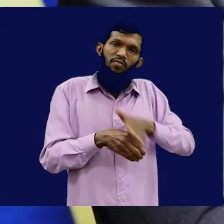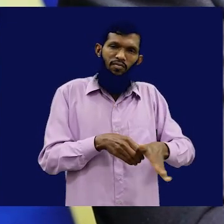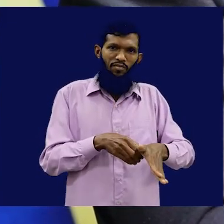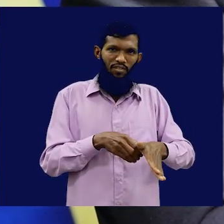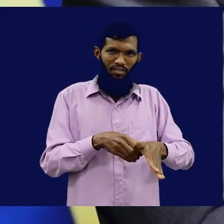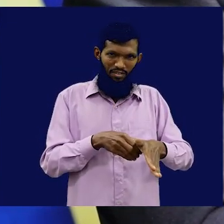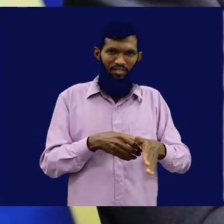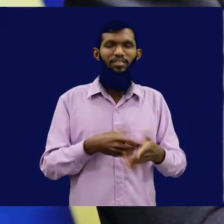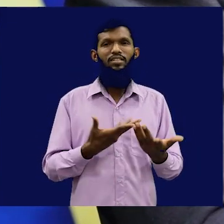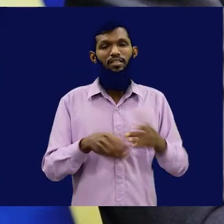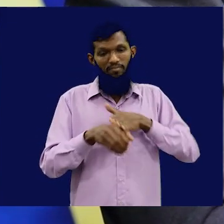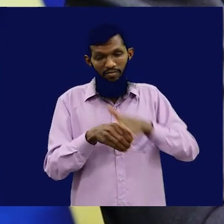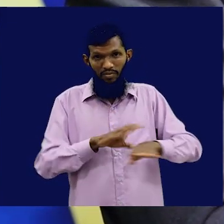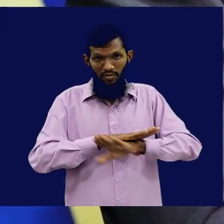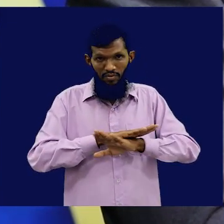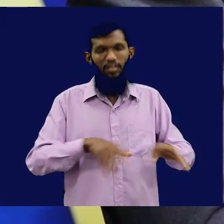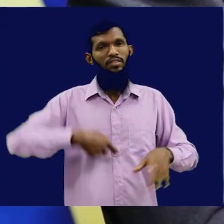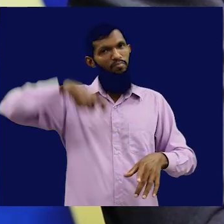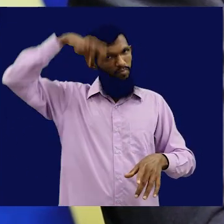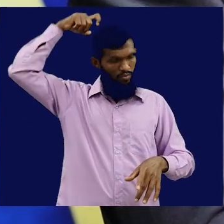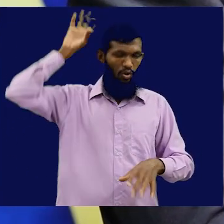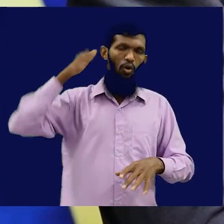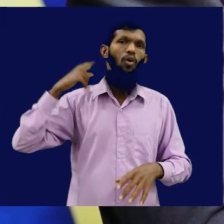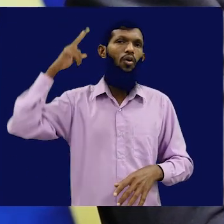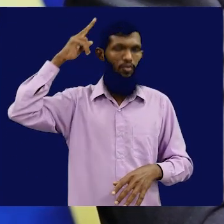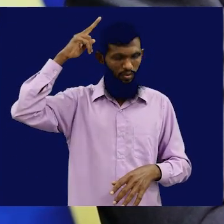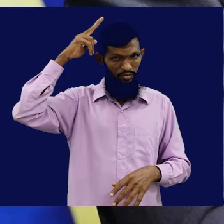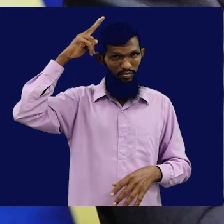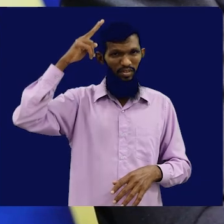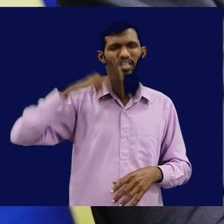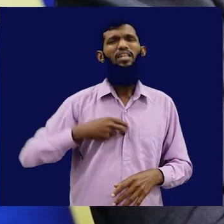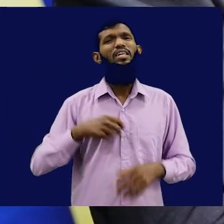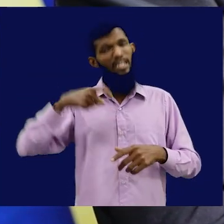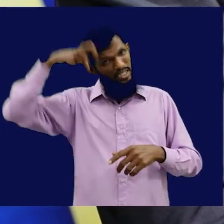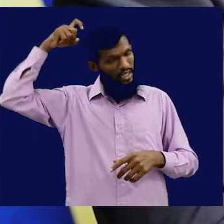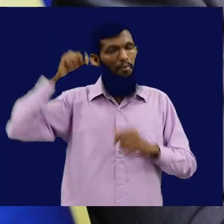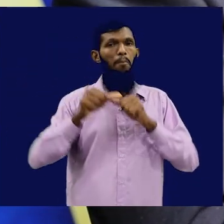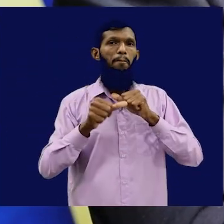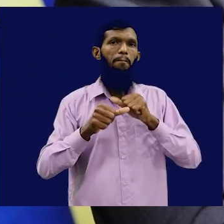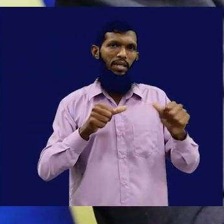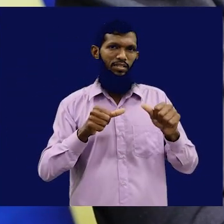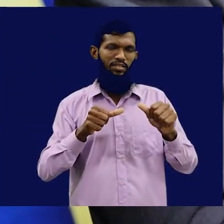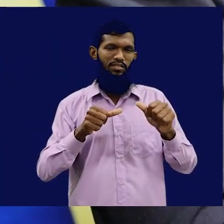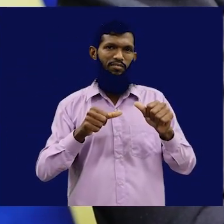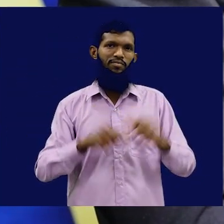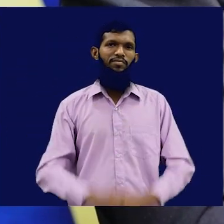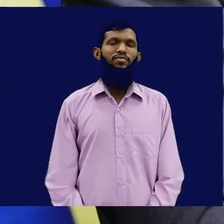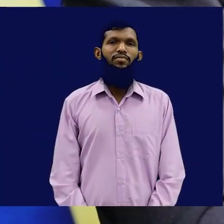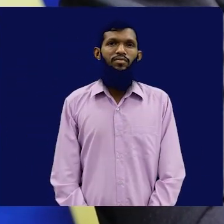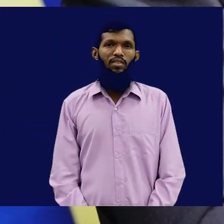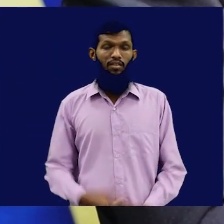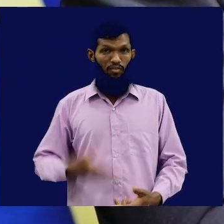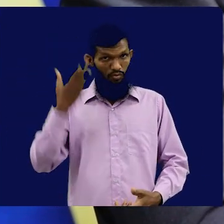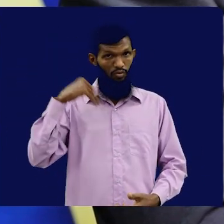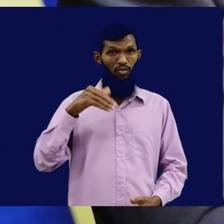now proceed to sacrifice an animal. After sacrificing the animal, shave your head or trim your hair. Shaving, however,